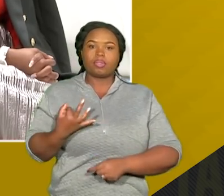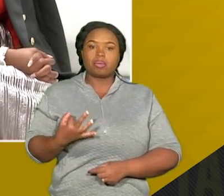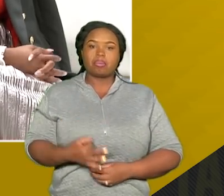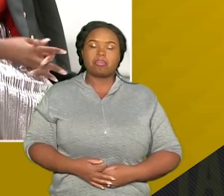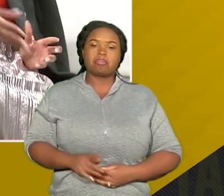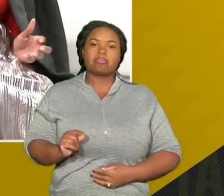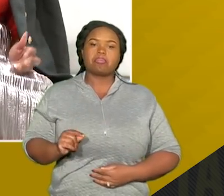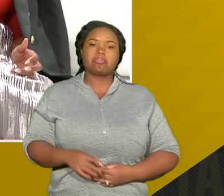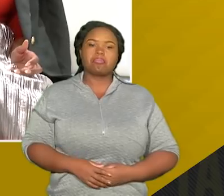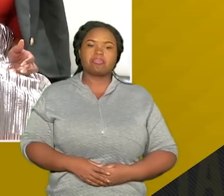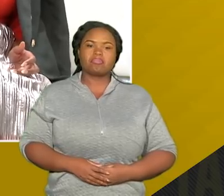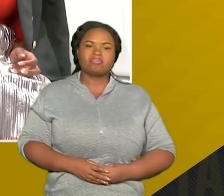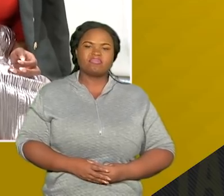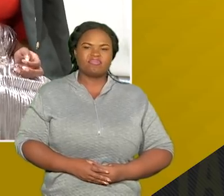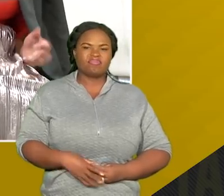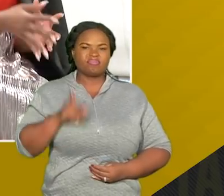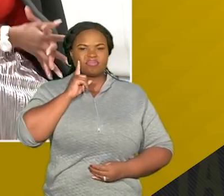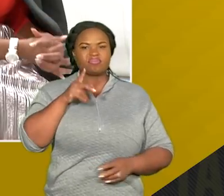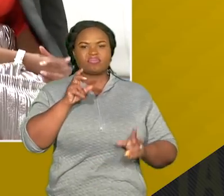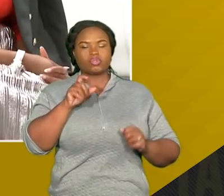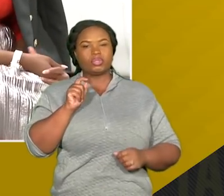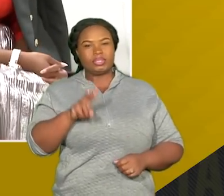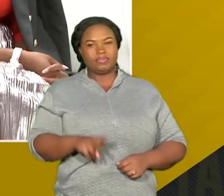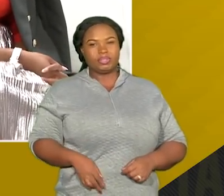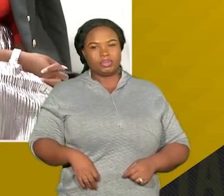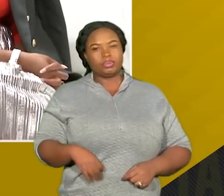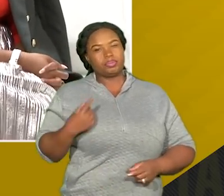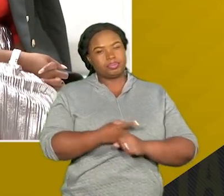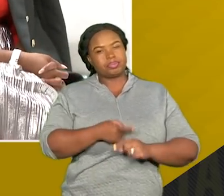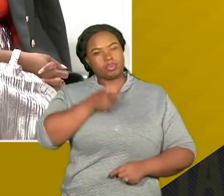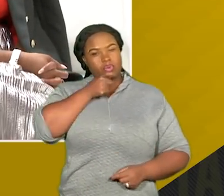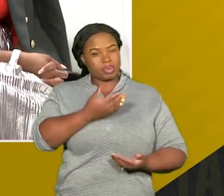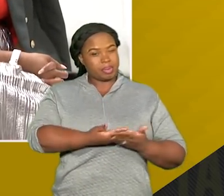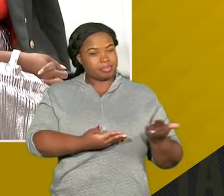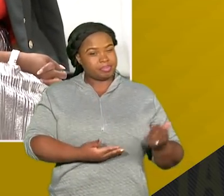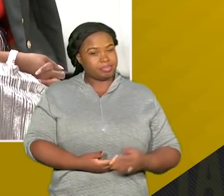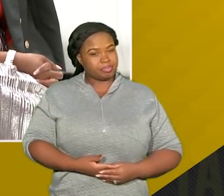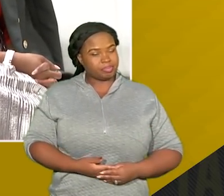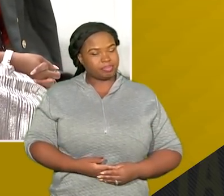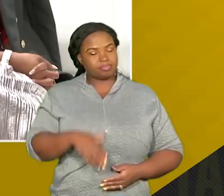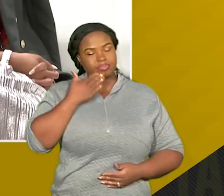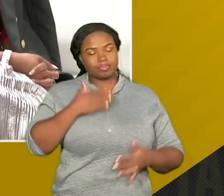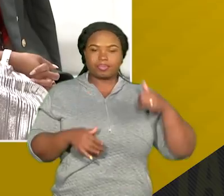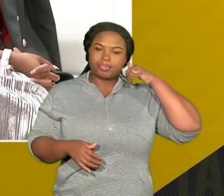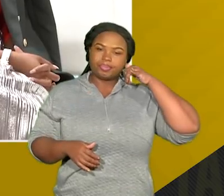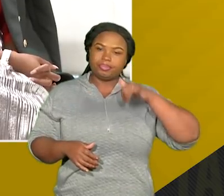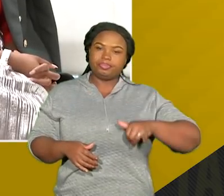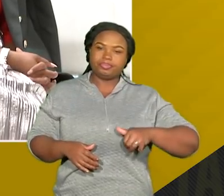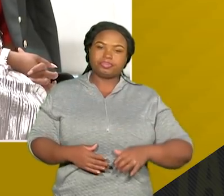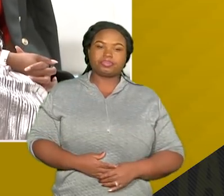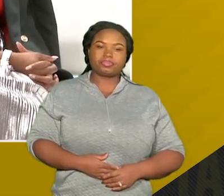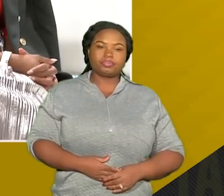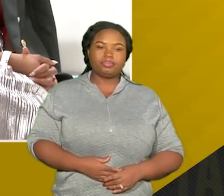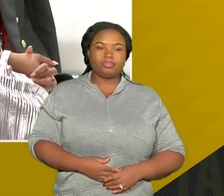Oh, okay. All right. Well, please watch on the TV. We'll ask Ugoga Refila to just maybe comment on that. Okay, thank you so much. Thank you,